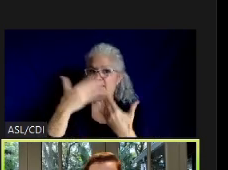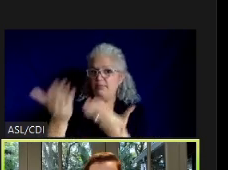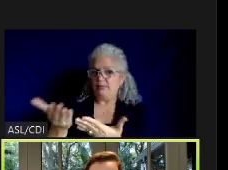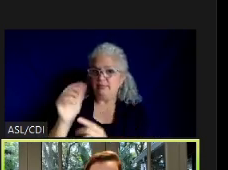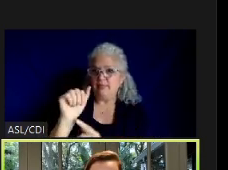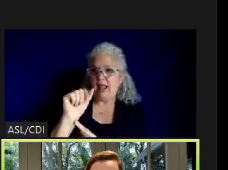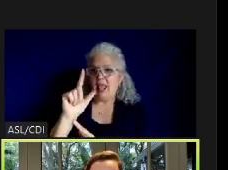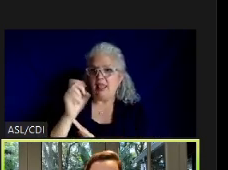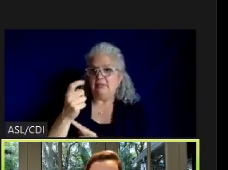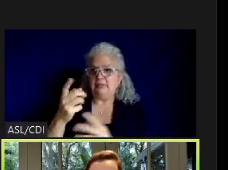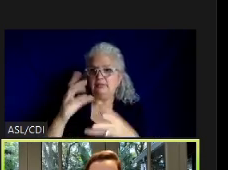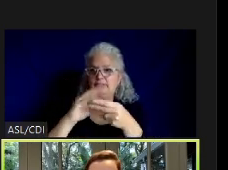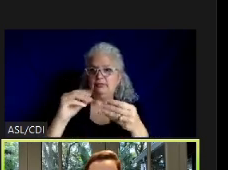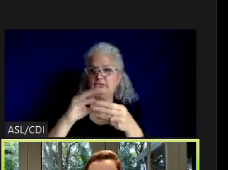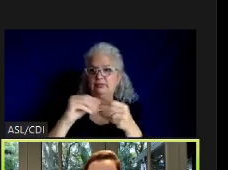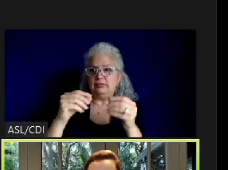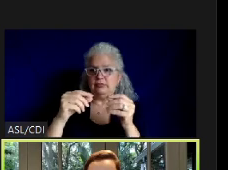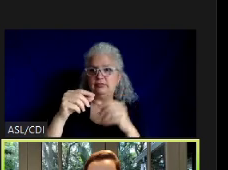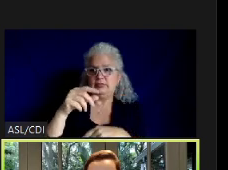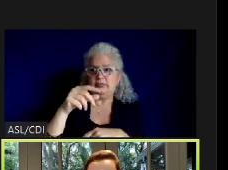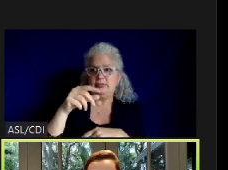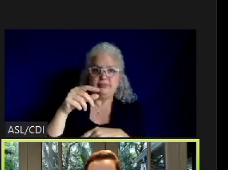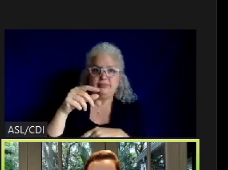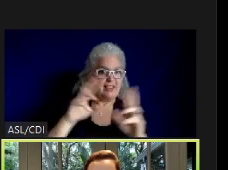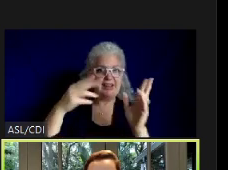to get started.